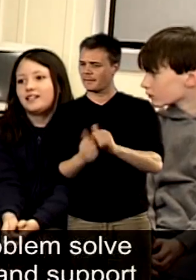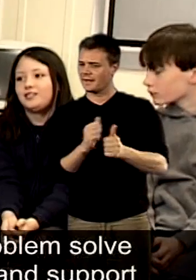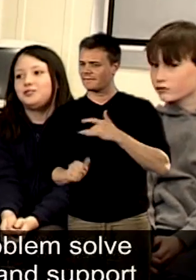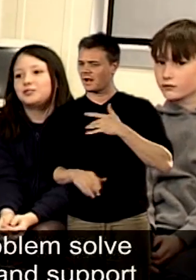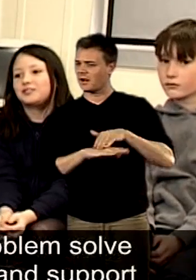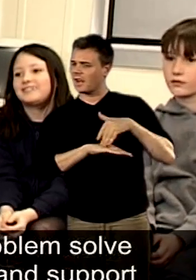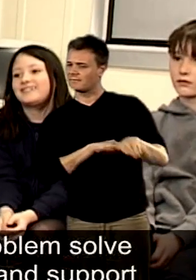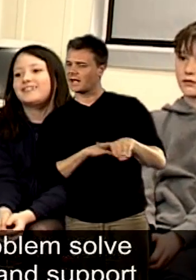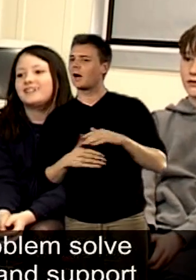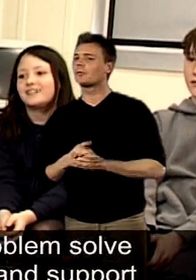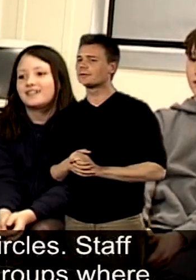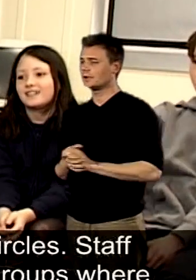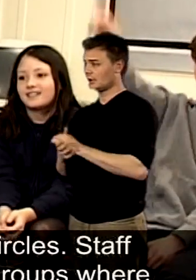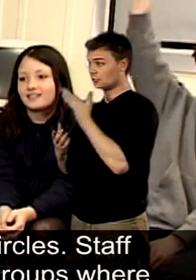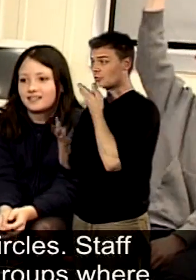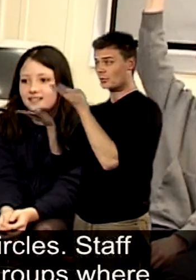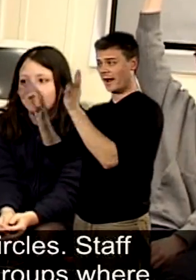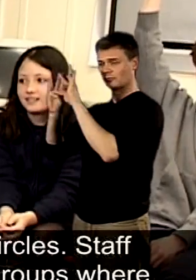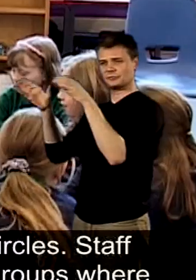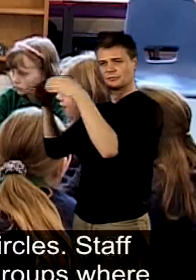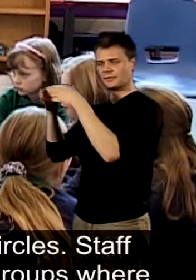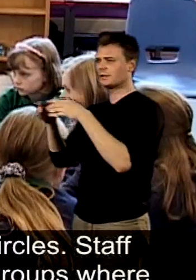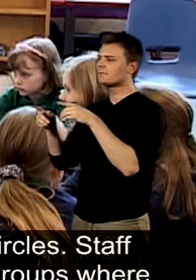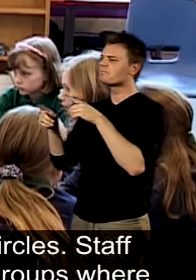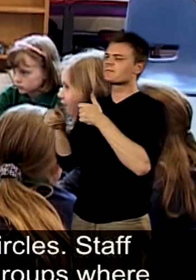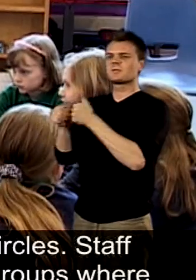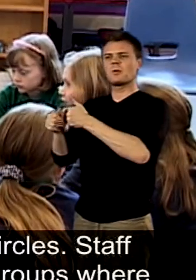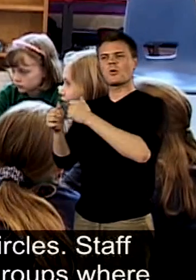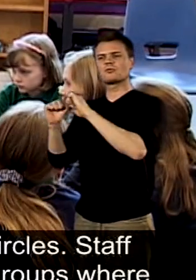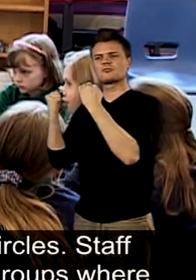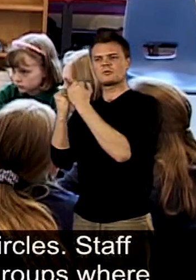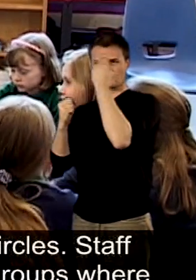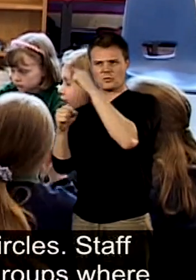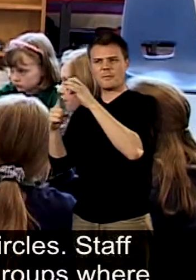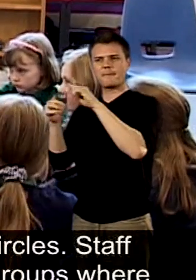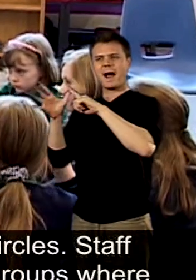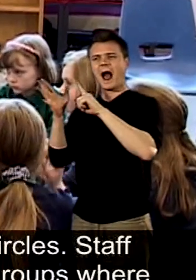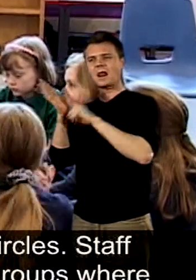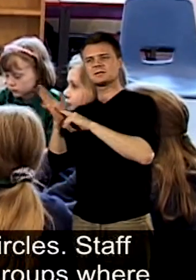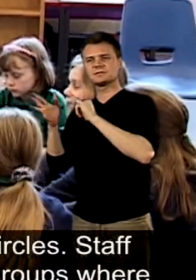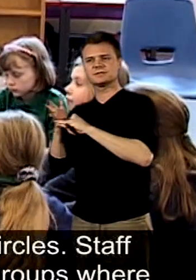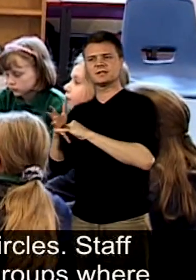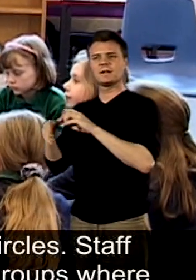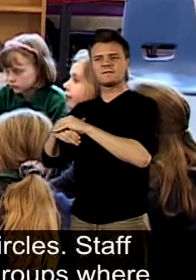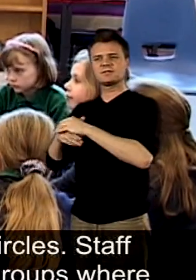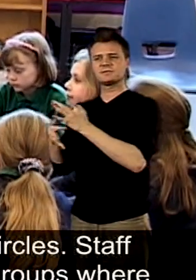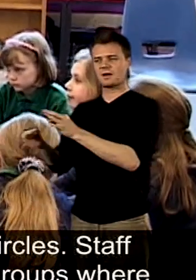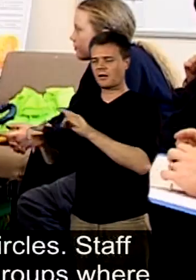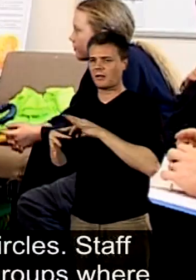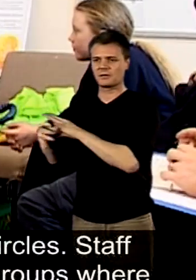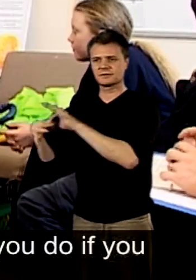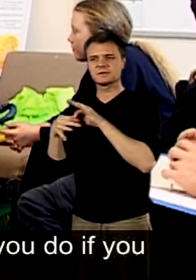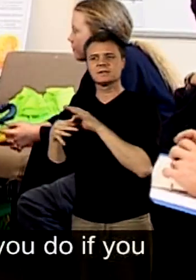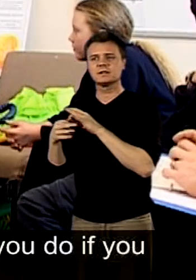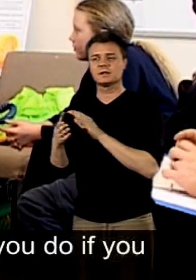through class and school councils and support groups called PALs or friendship circles. Staff receive training to facilitate PALS